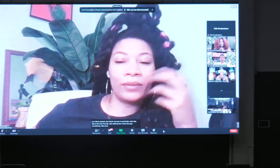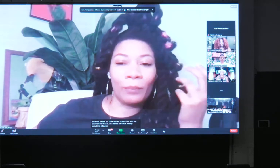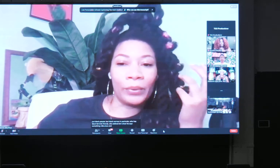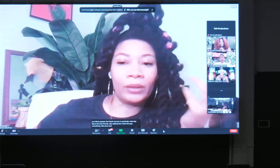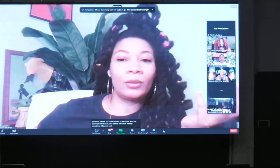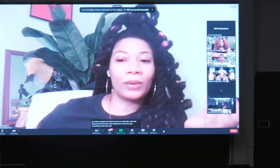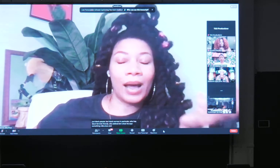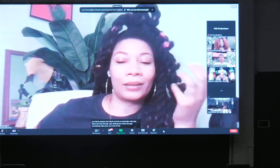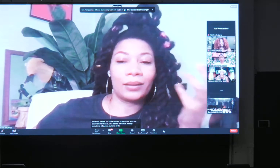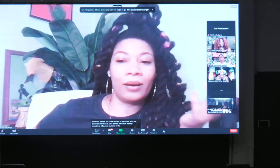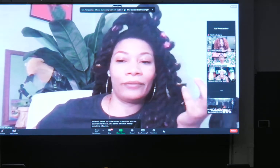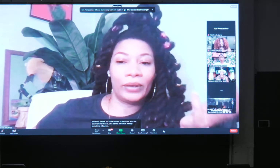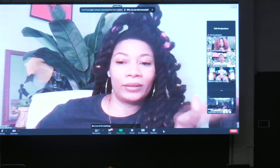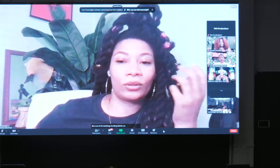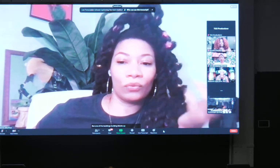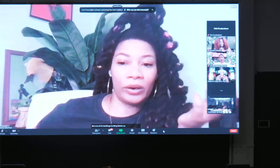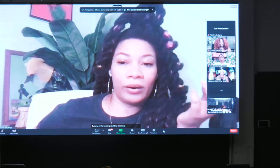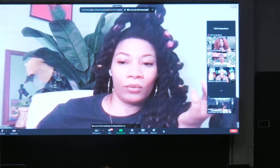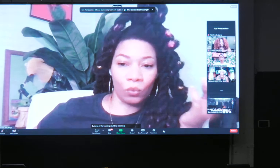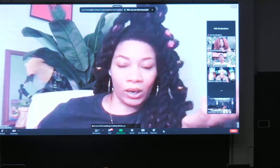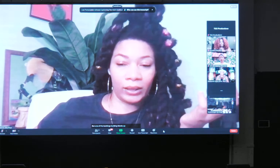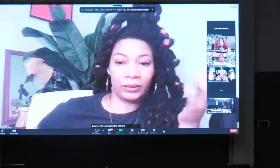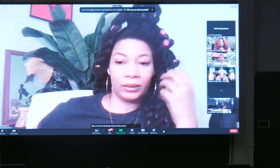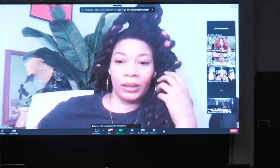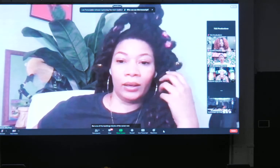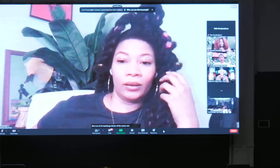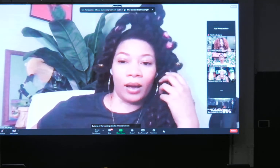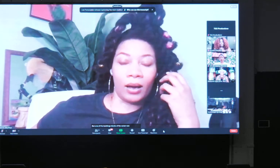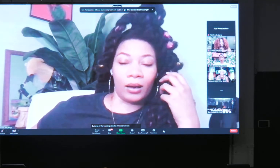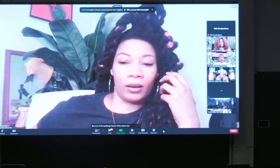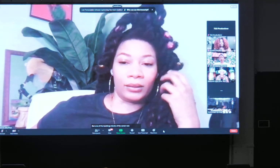one of the building blocks of his career was